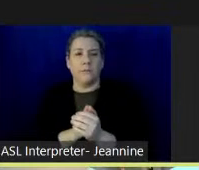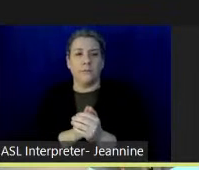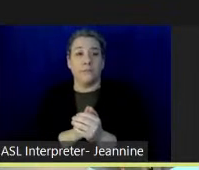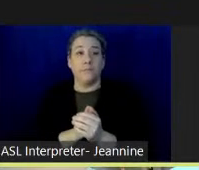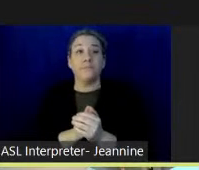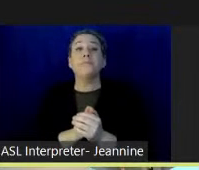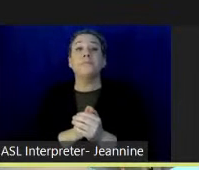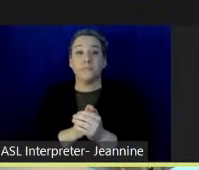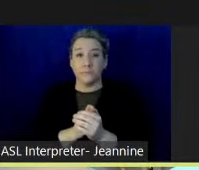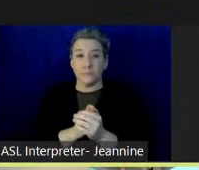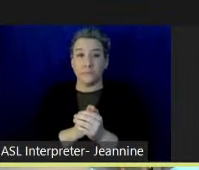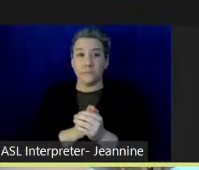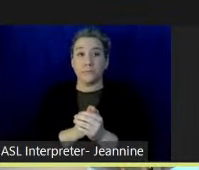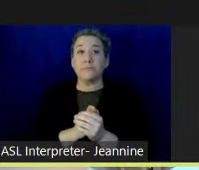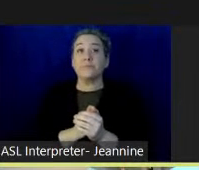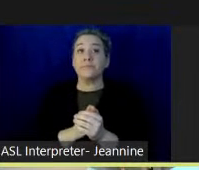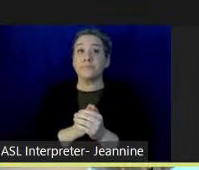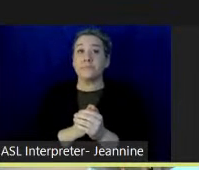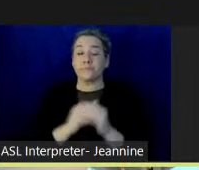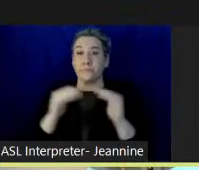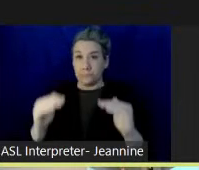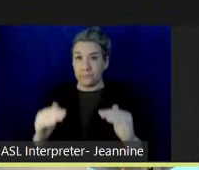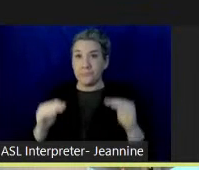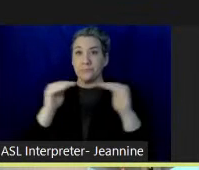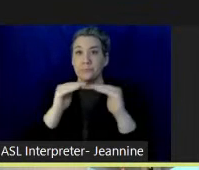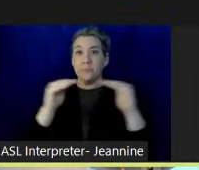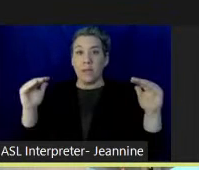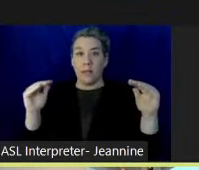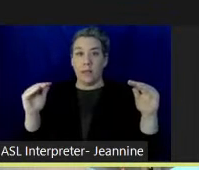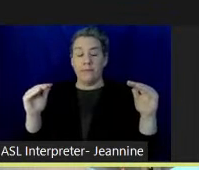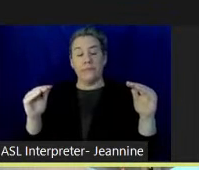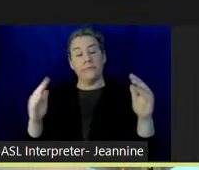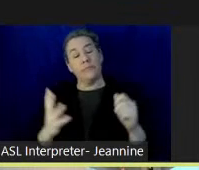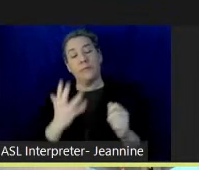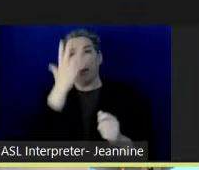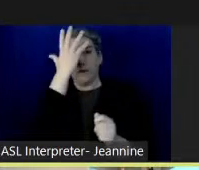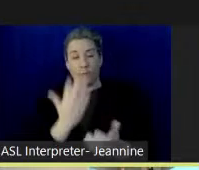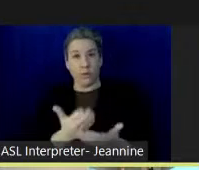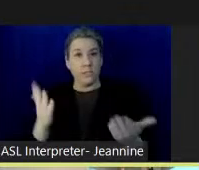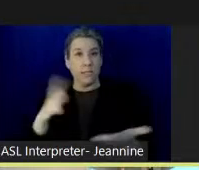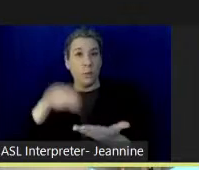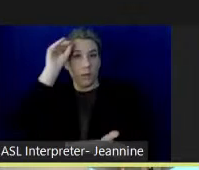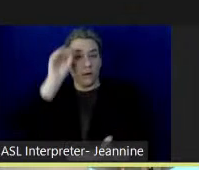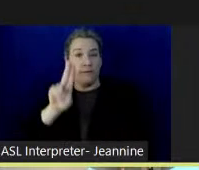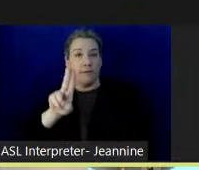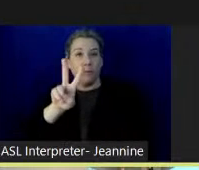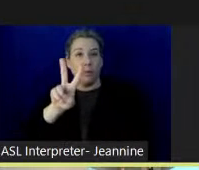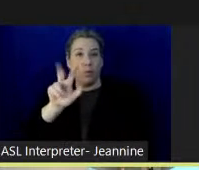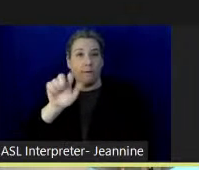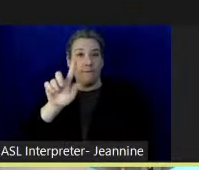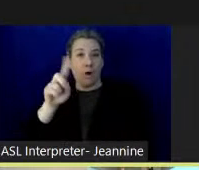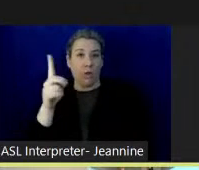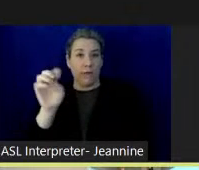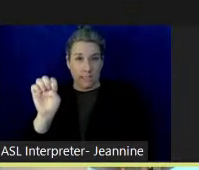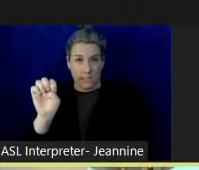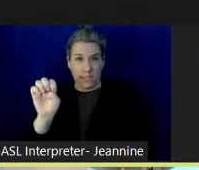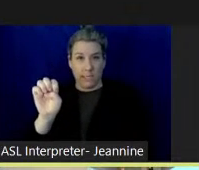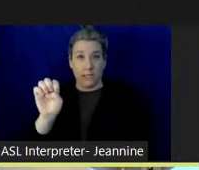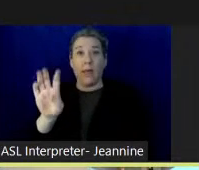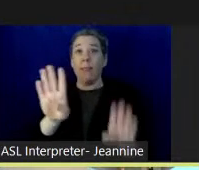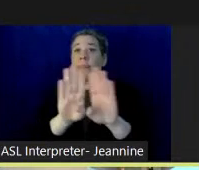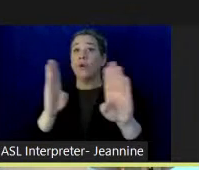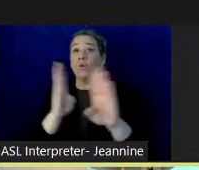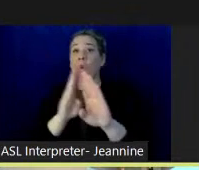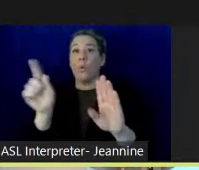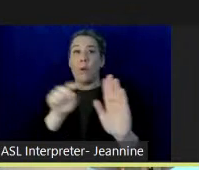further. All right, the unfortunate thing that came out, the knowledge that we gained from Uvalde, is that the door from the classroom where the